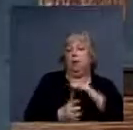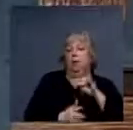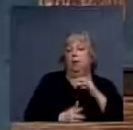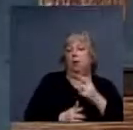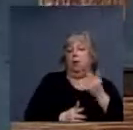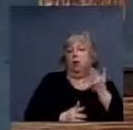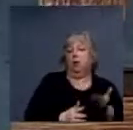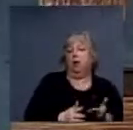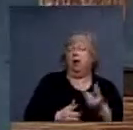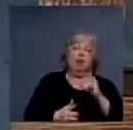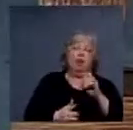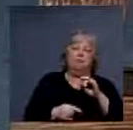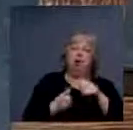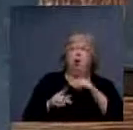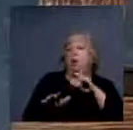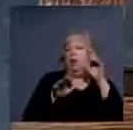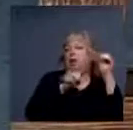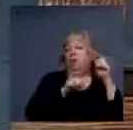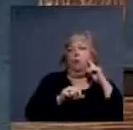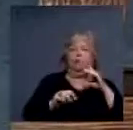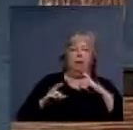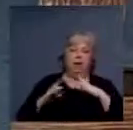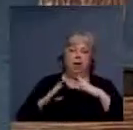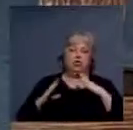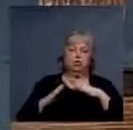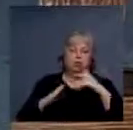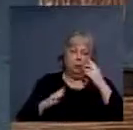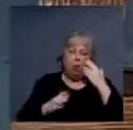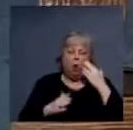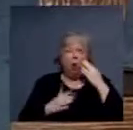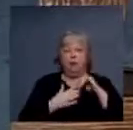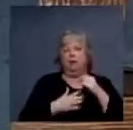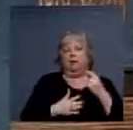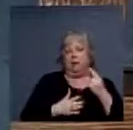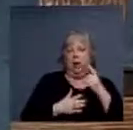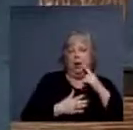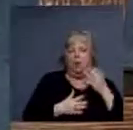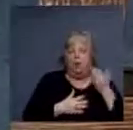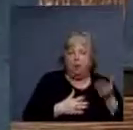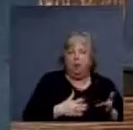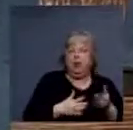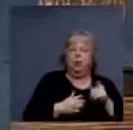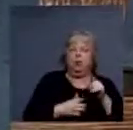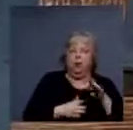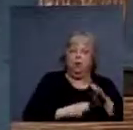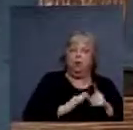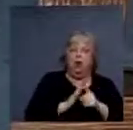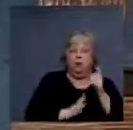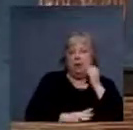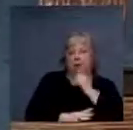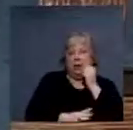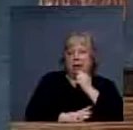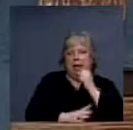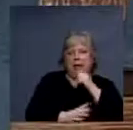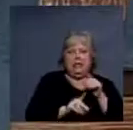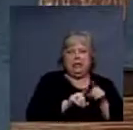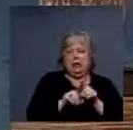when I were to go on vacation, knowing that they would be taken care of 24 hours a day, just like I